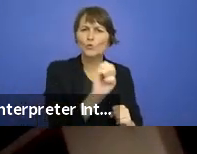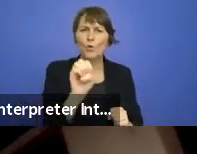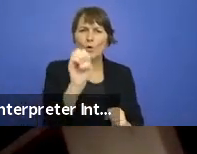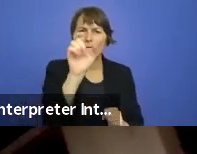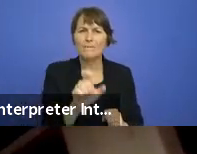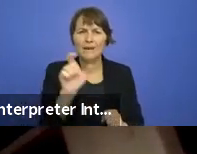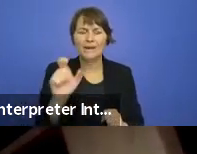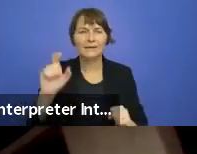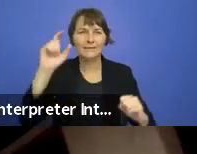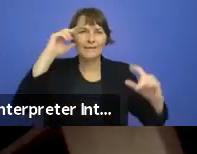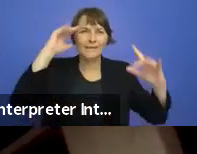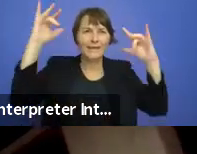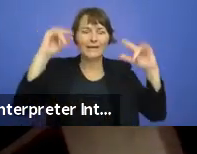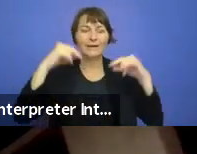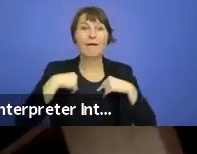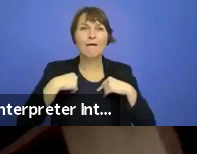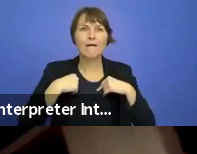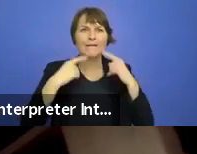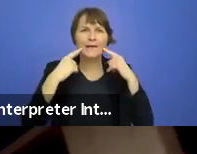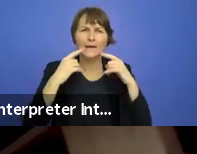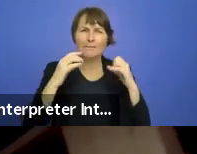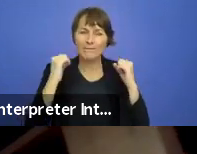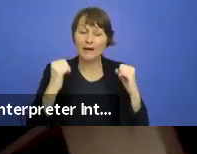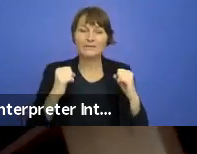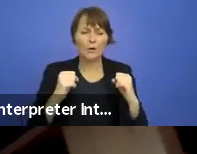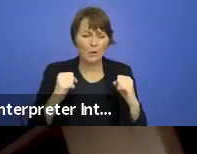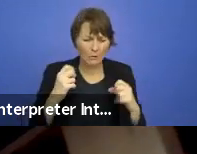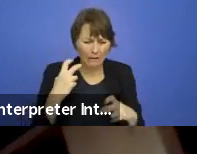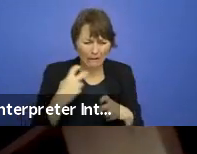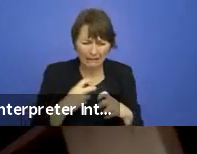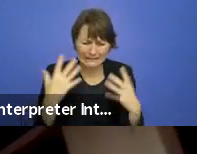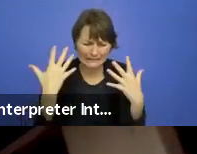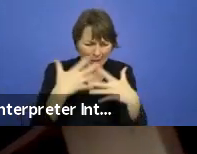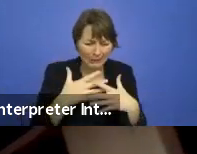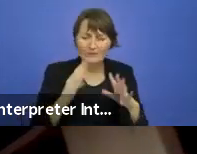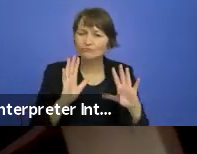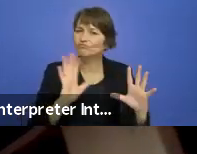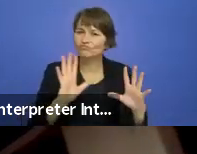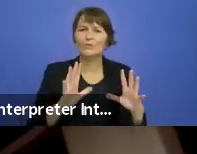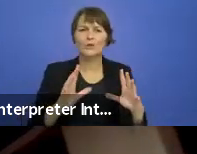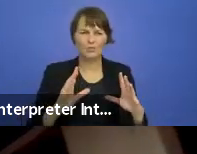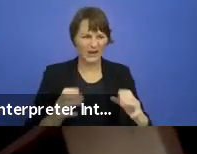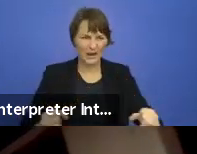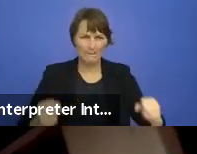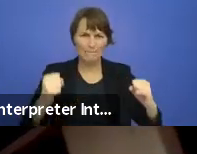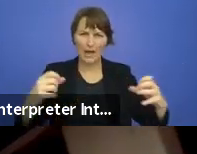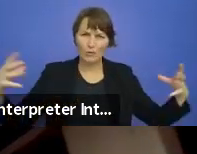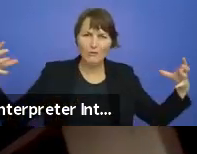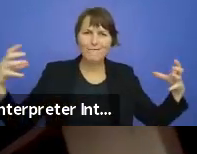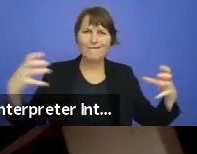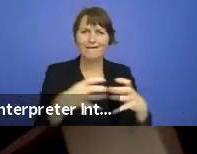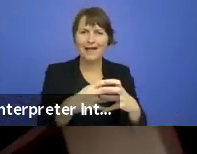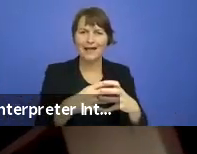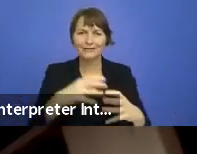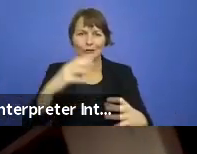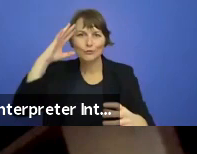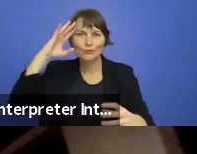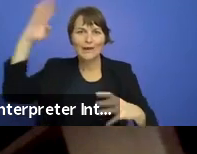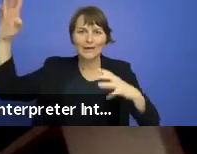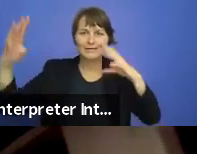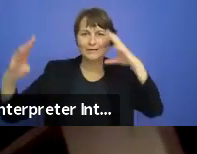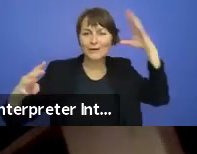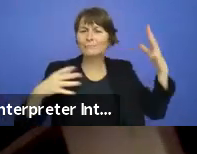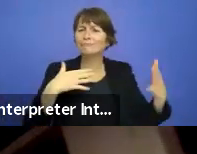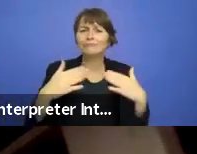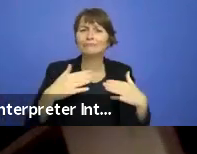most difficult to realise and to place our faith in the power of collective creativity, whether we are policy makers or